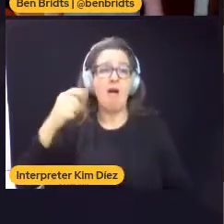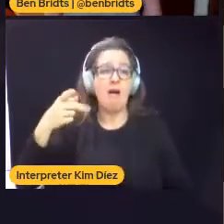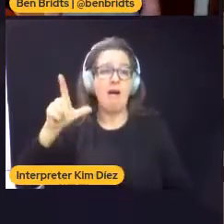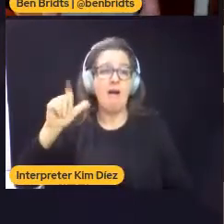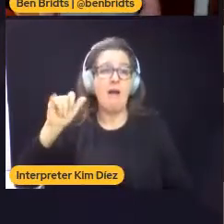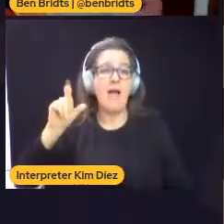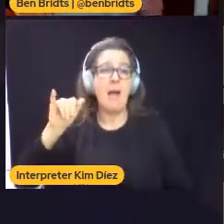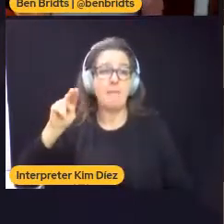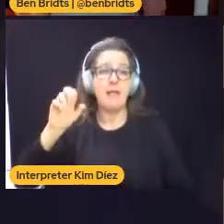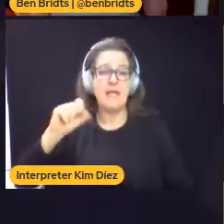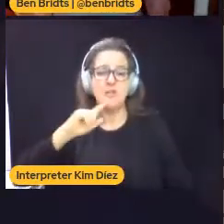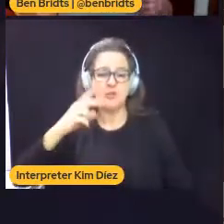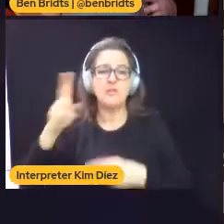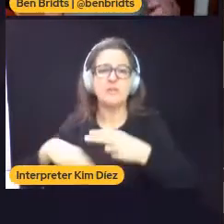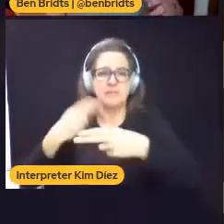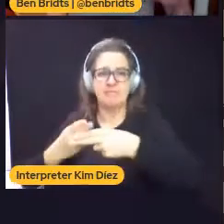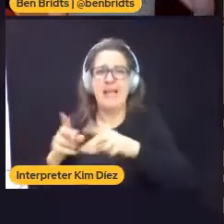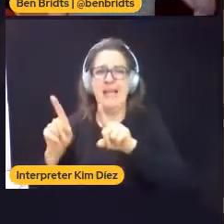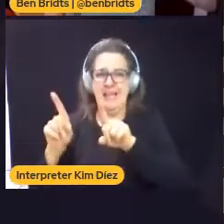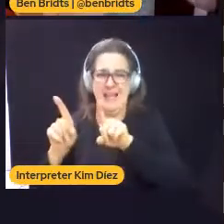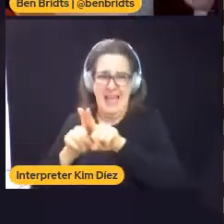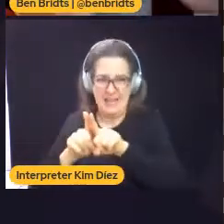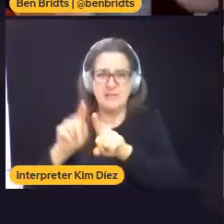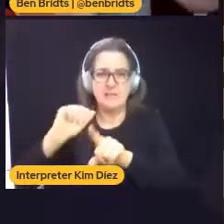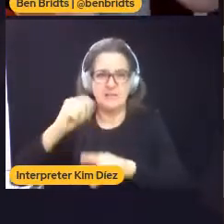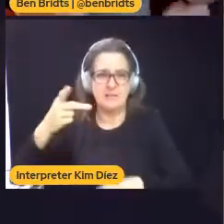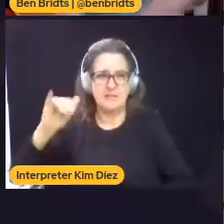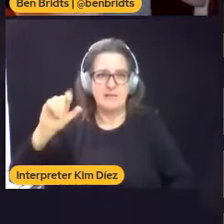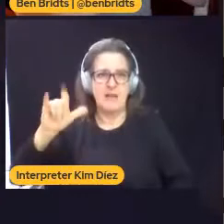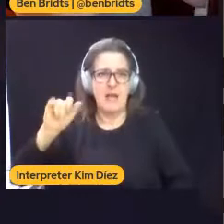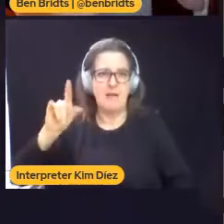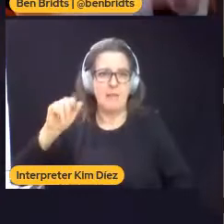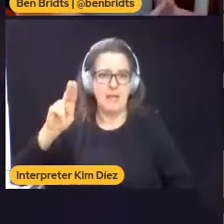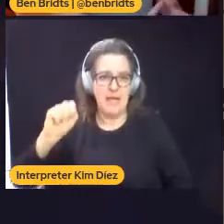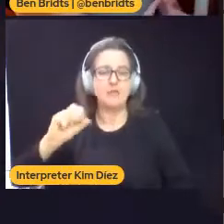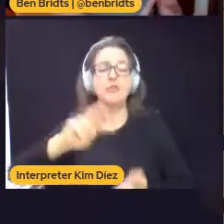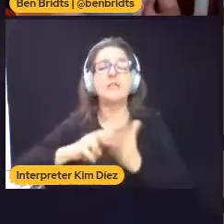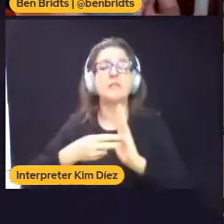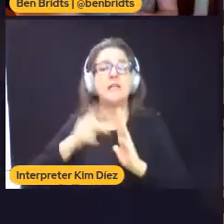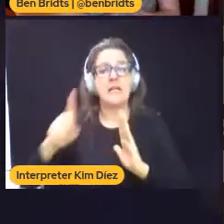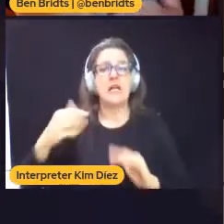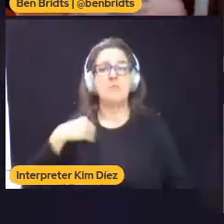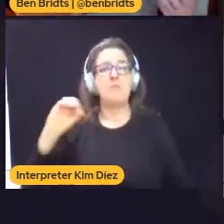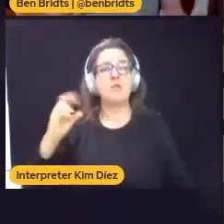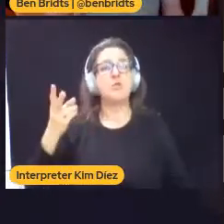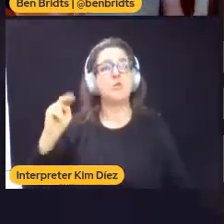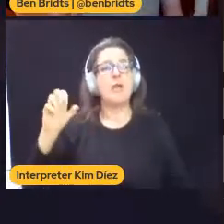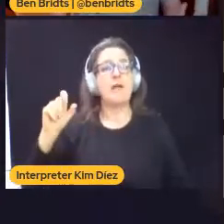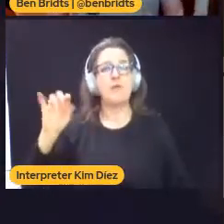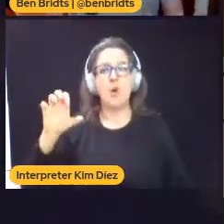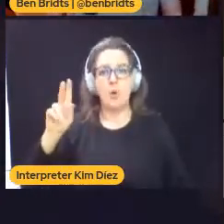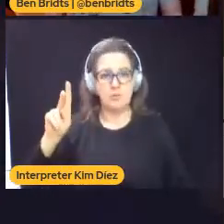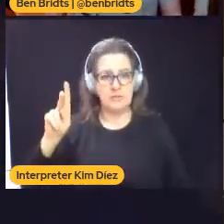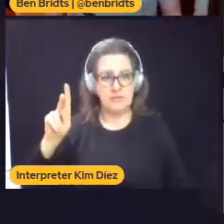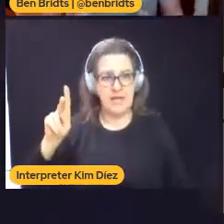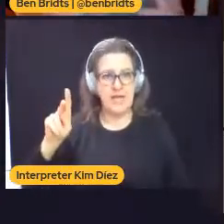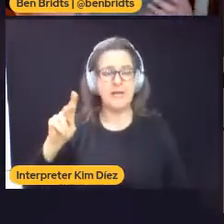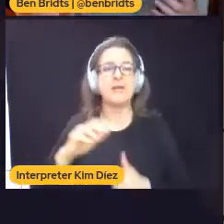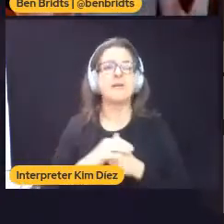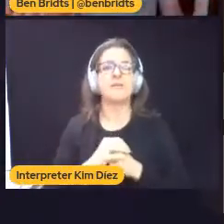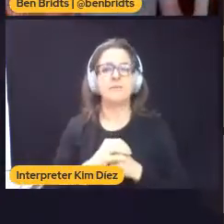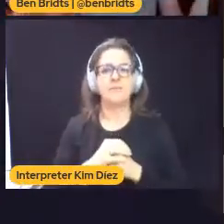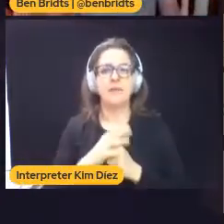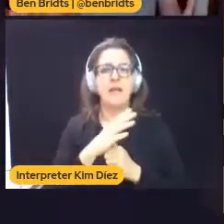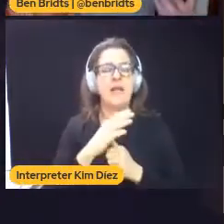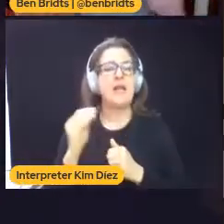them as such. So this means they should have their own stack. You should create them once per account, and you should actually think of them like